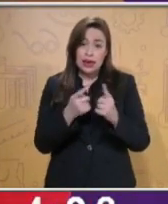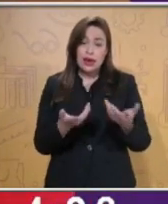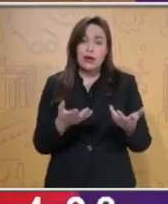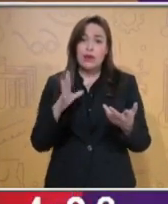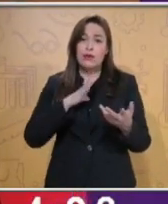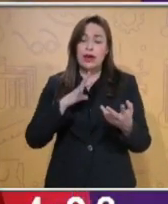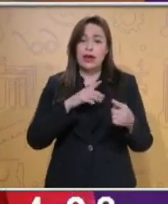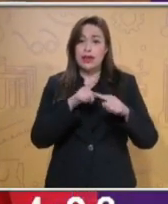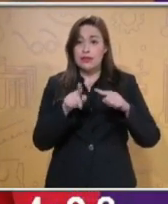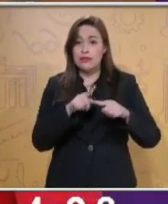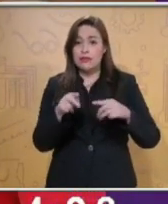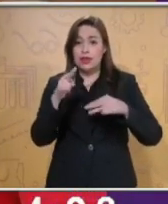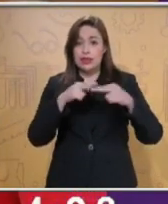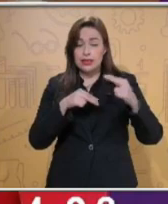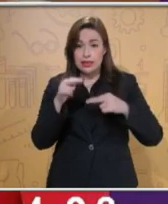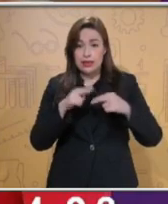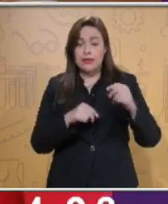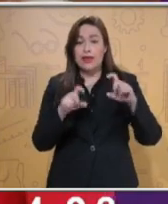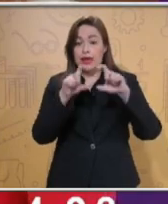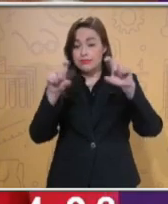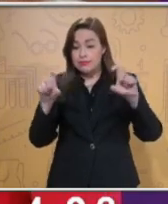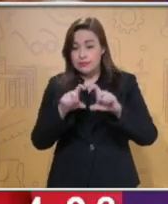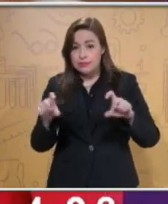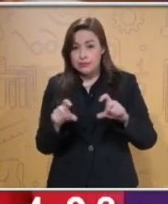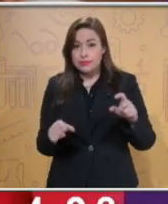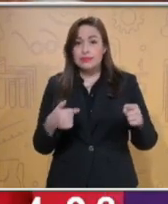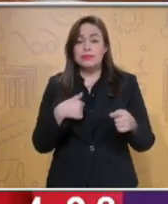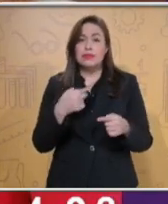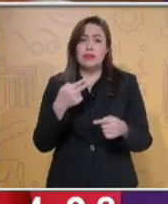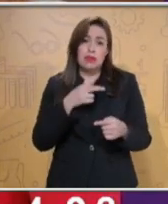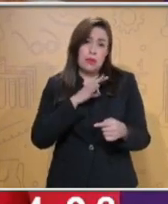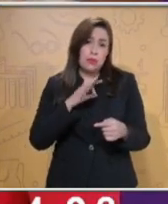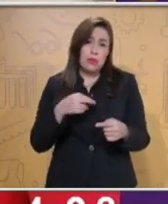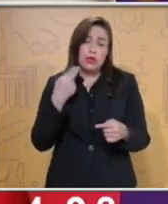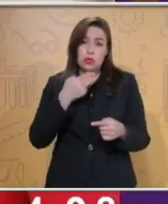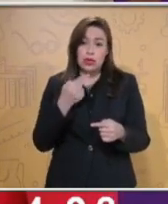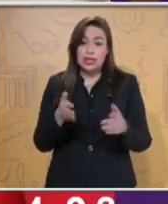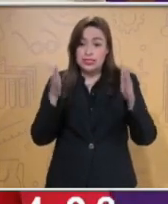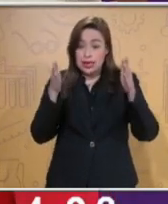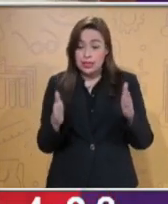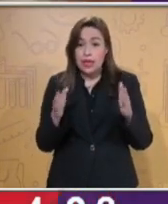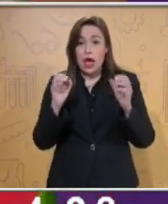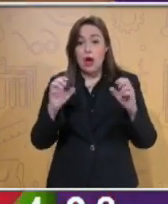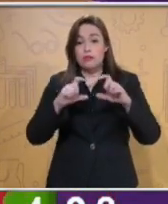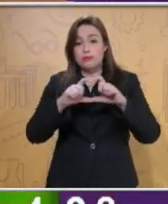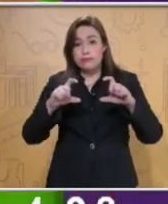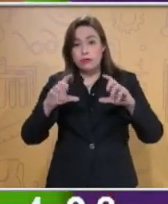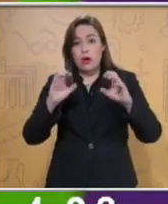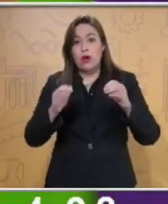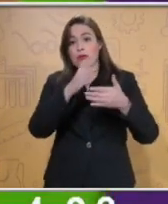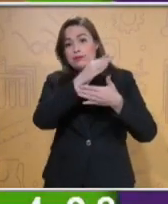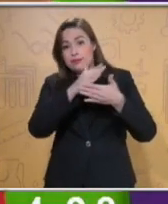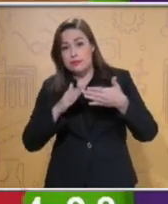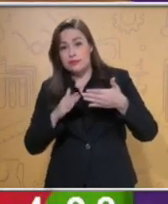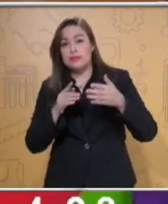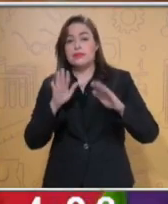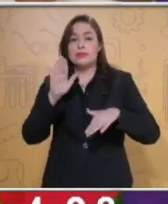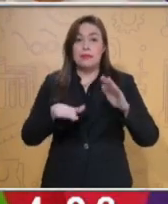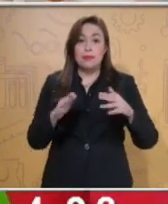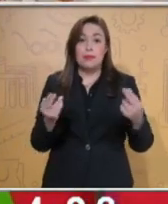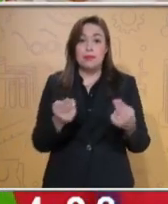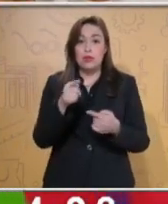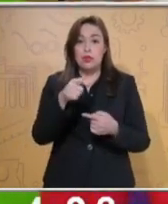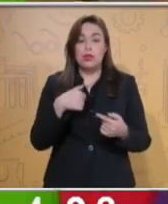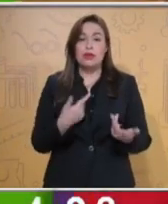2 tiers, and they are using diagonal lines, okay? I expect you have understood what the panels